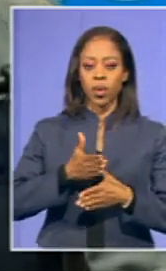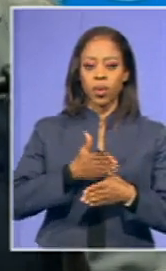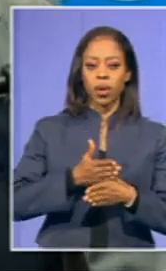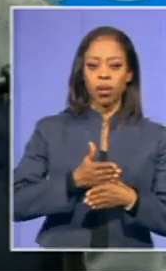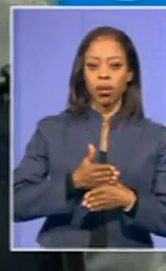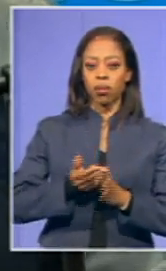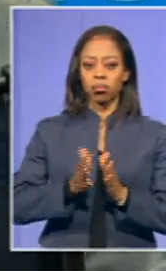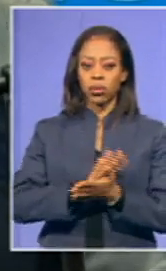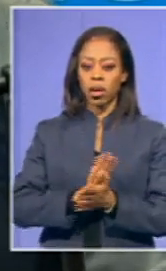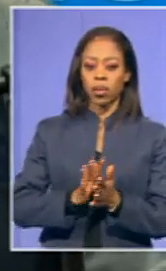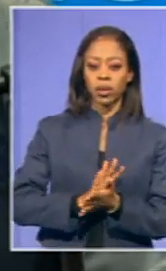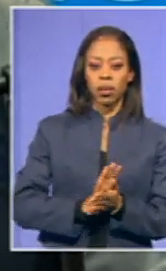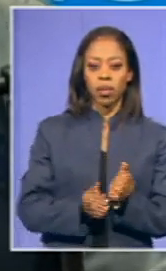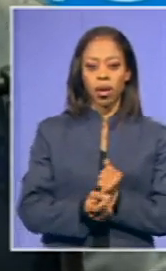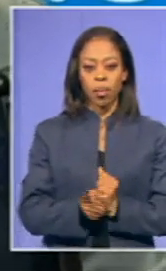and what